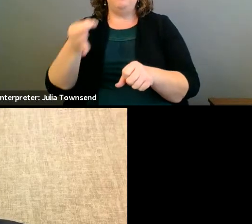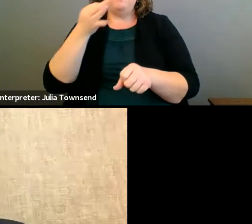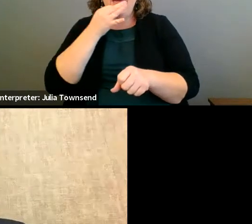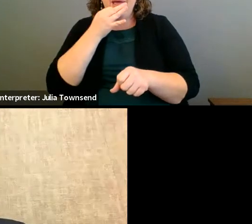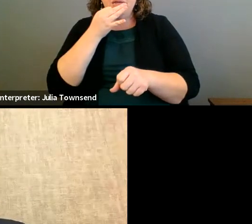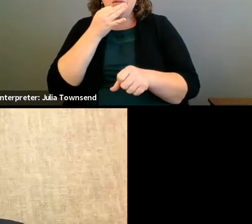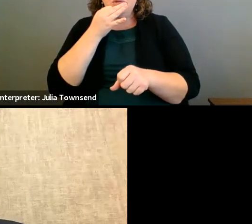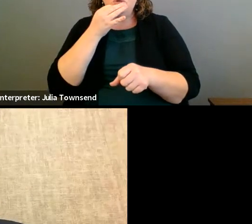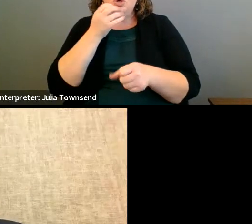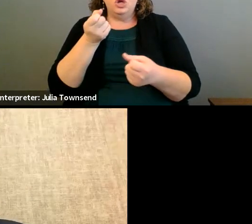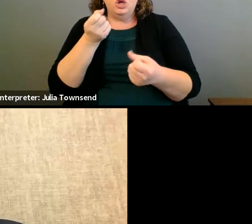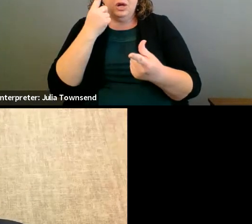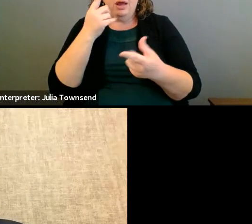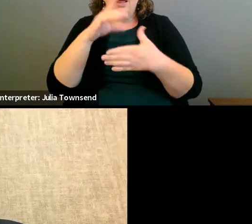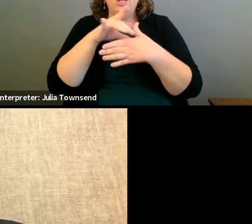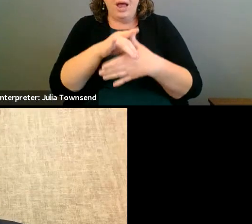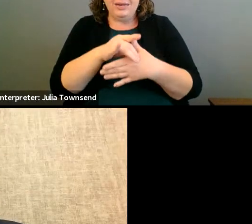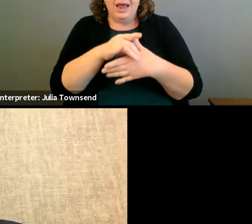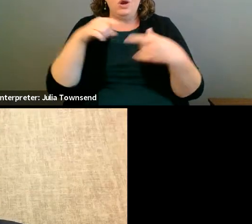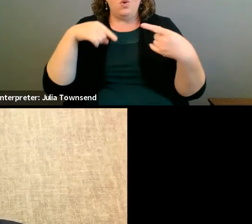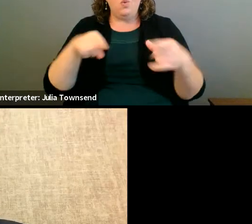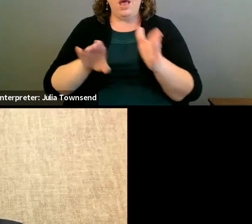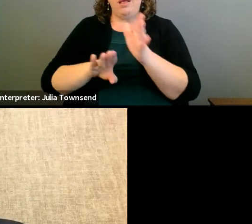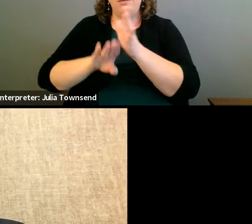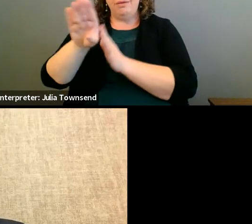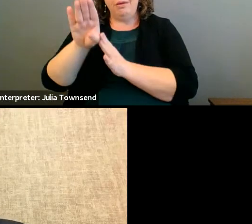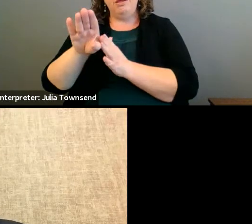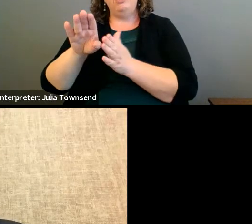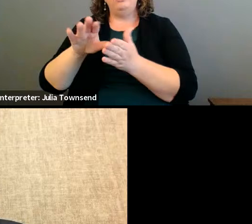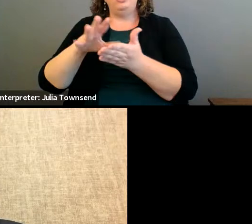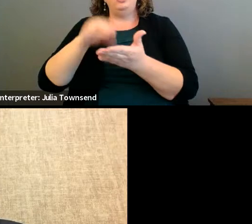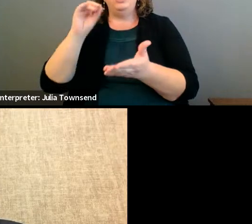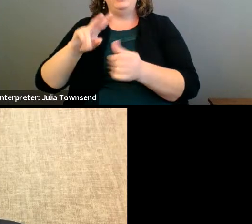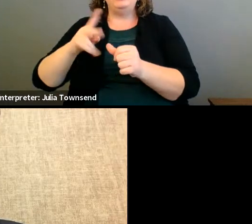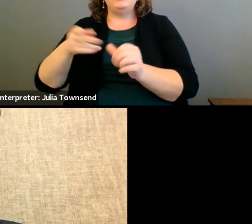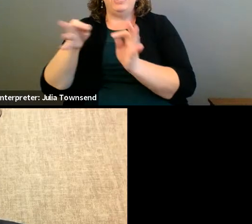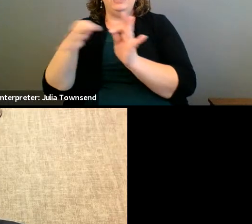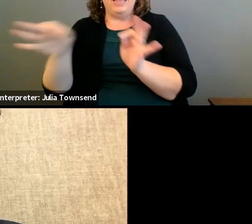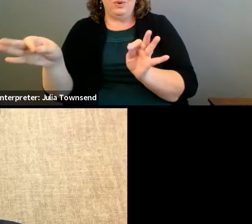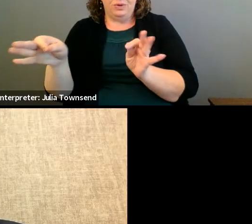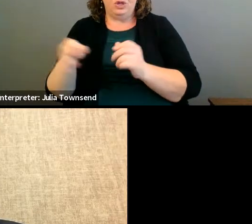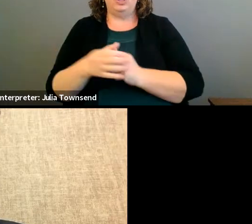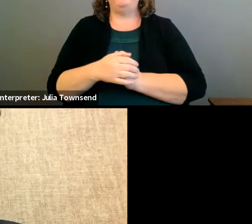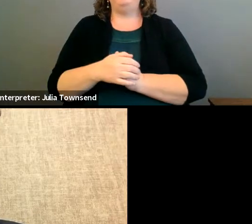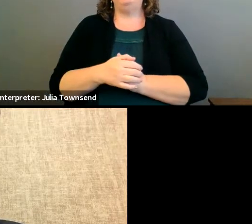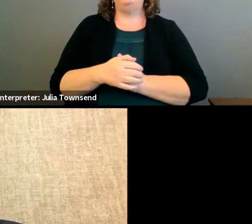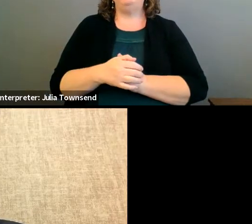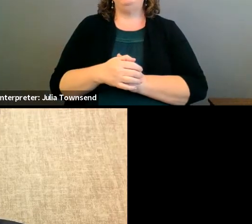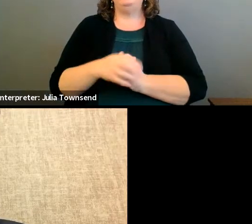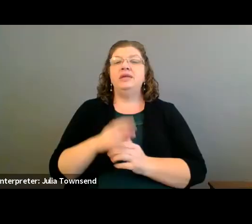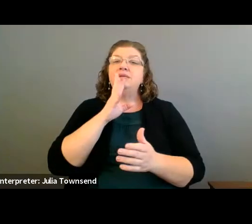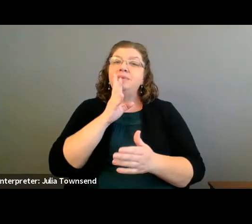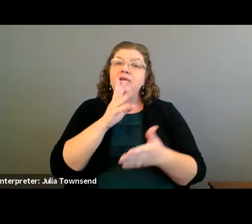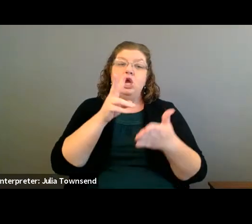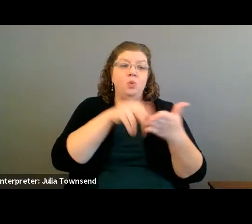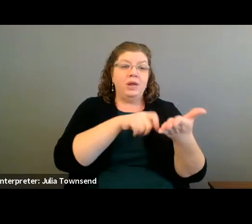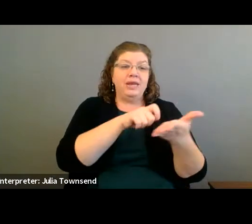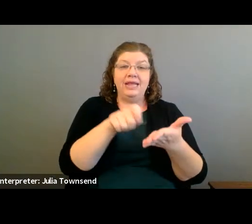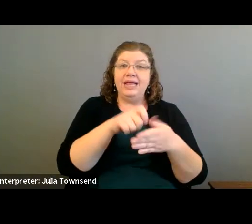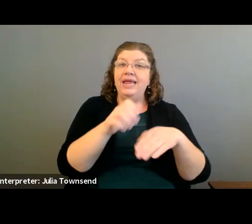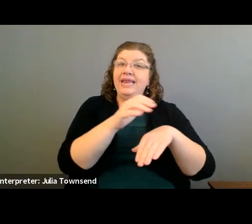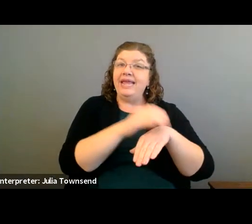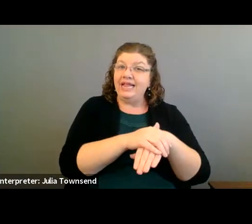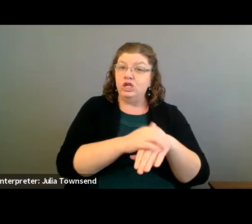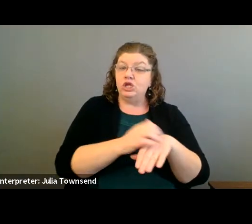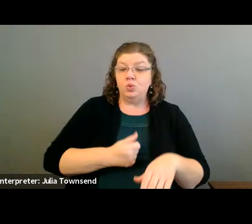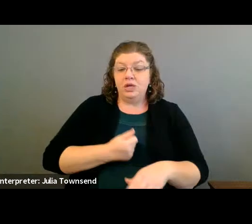content while excelling in mastering it in a second language. Speaking, reading, writing in English to express